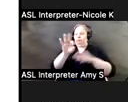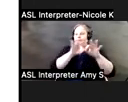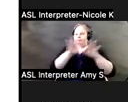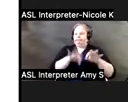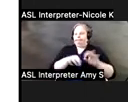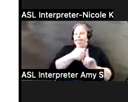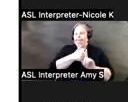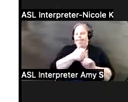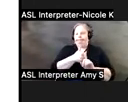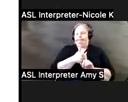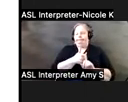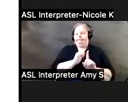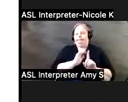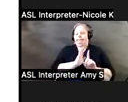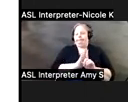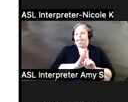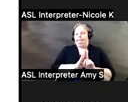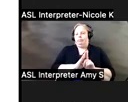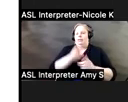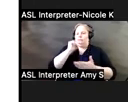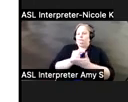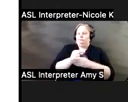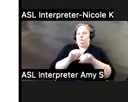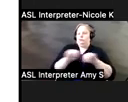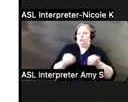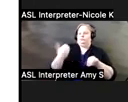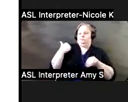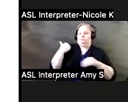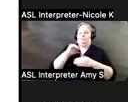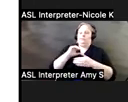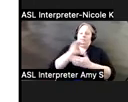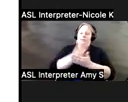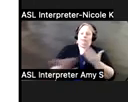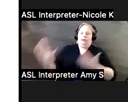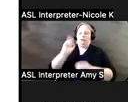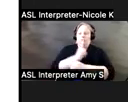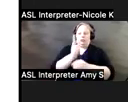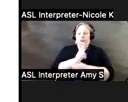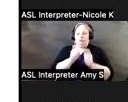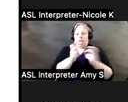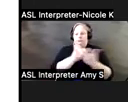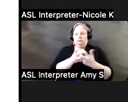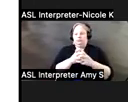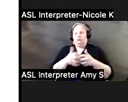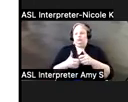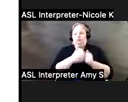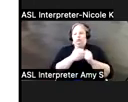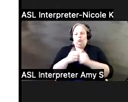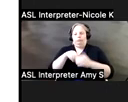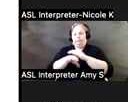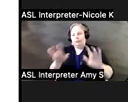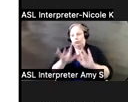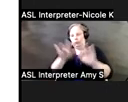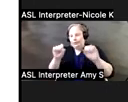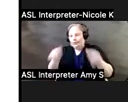bachelor's degree this last year from college using their adaptive controller to access the computer. So this gaming equipment is functional, and